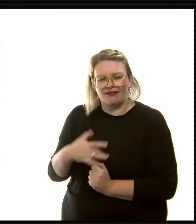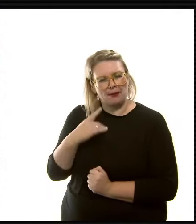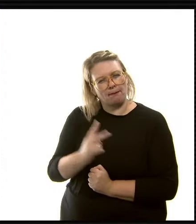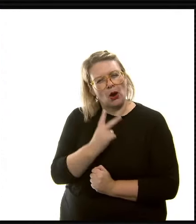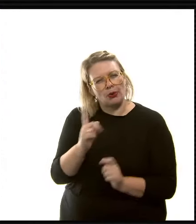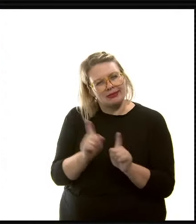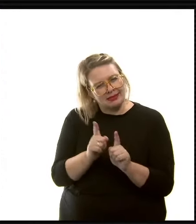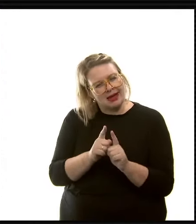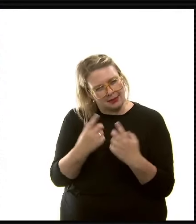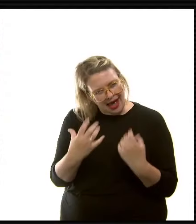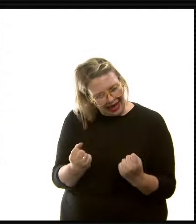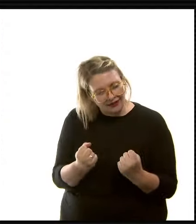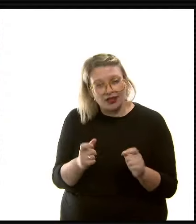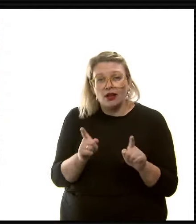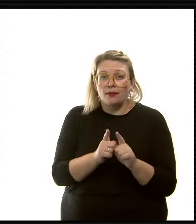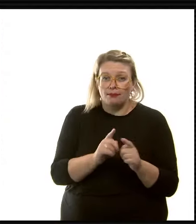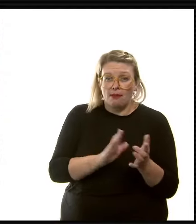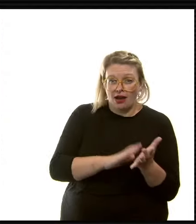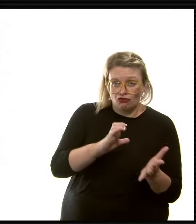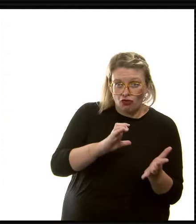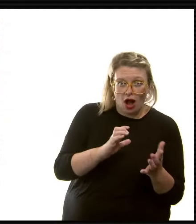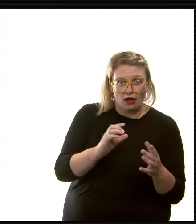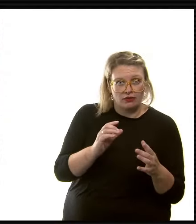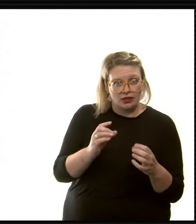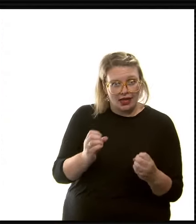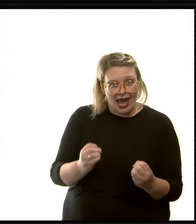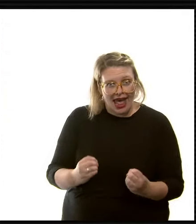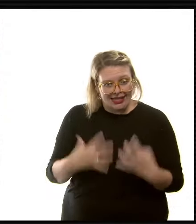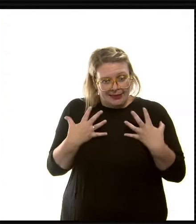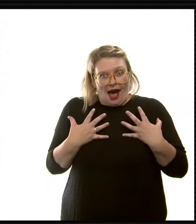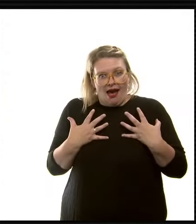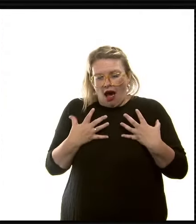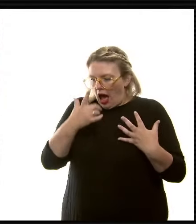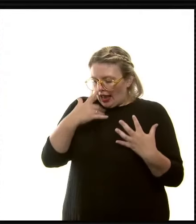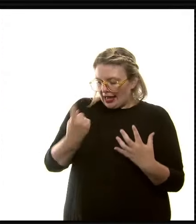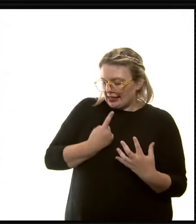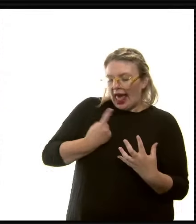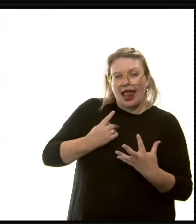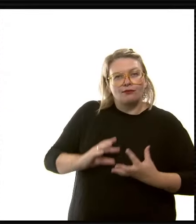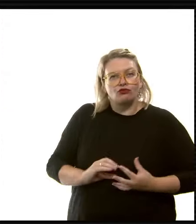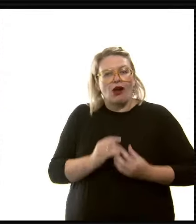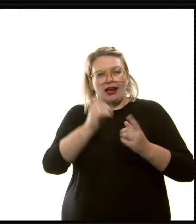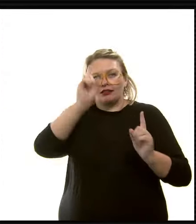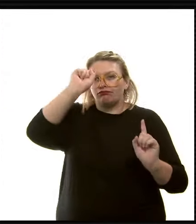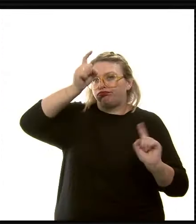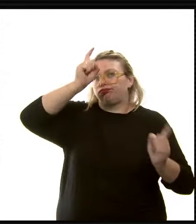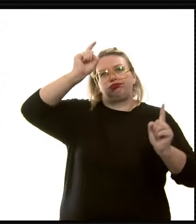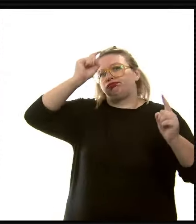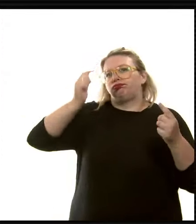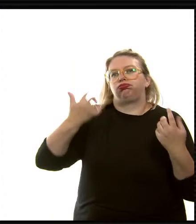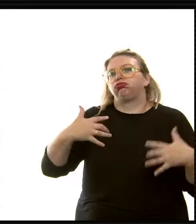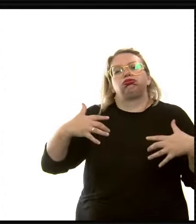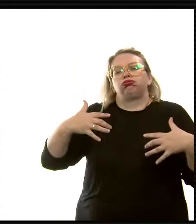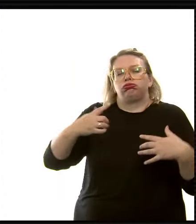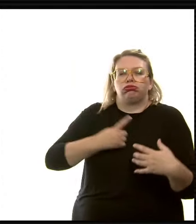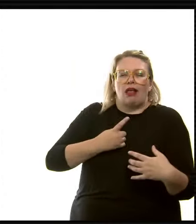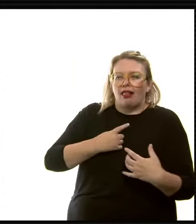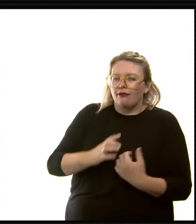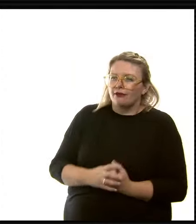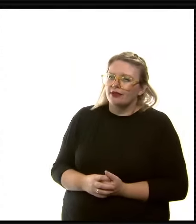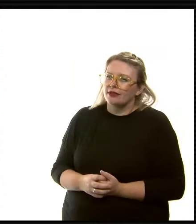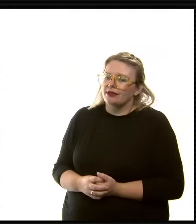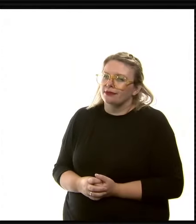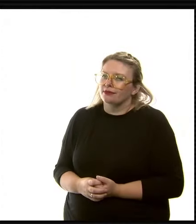to do is to like inspire and enable everyone to be creative and to express themselves in their own ways. Well, talking of those